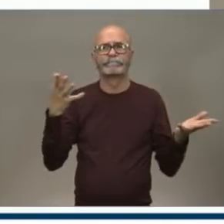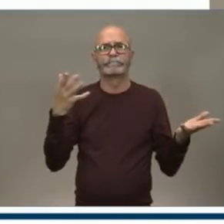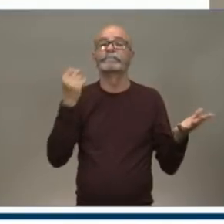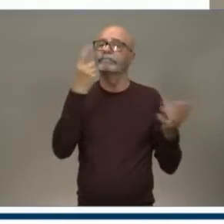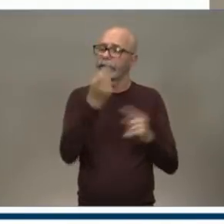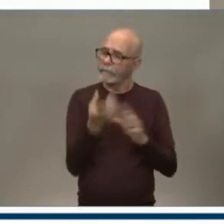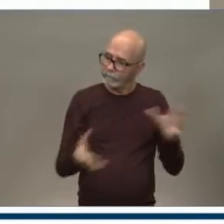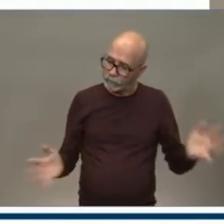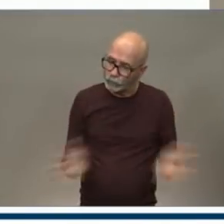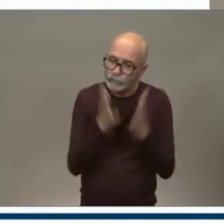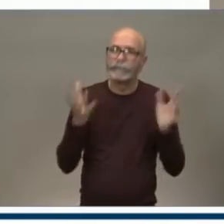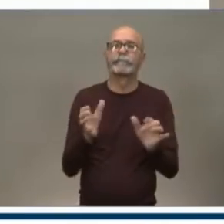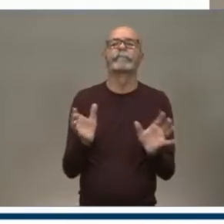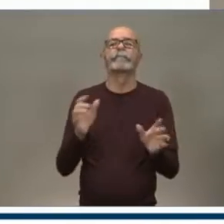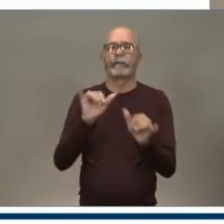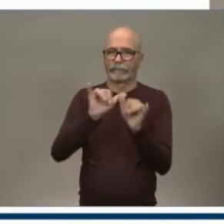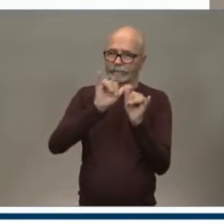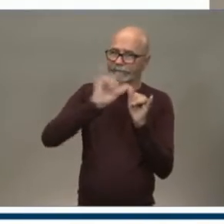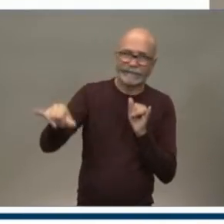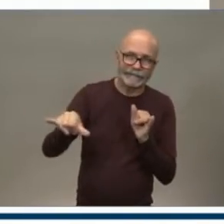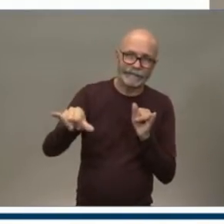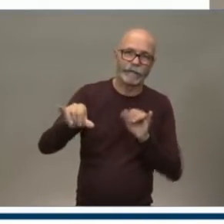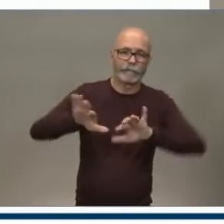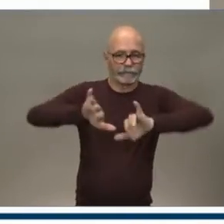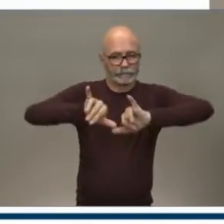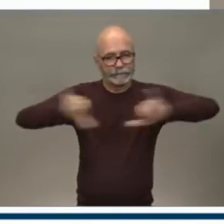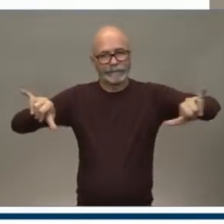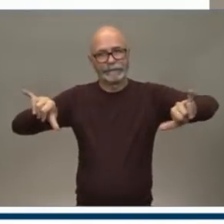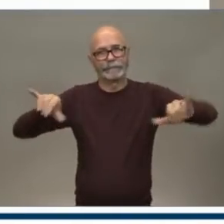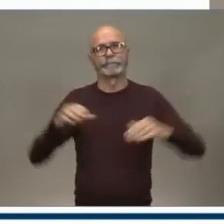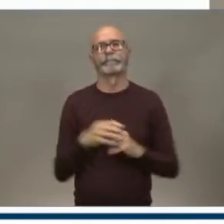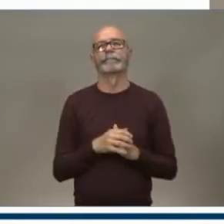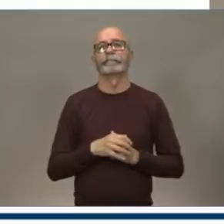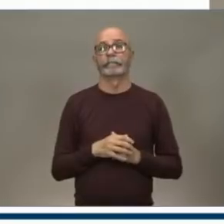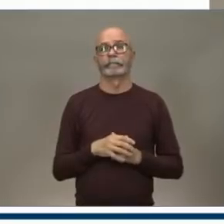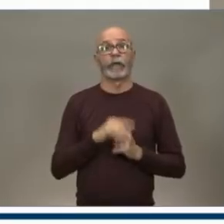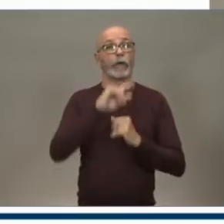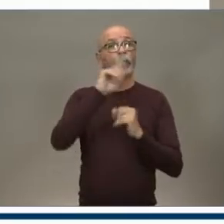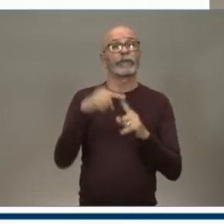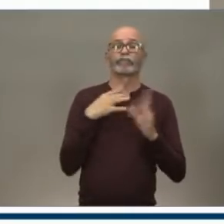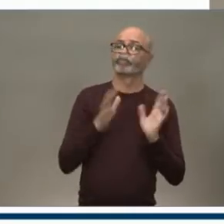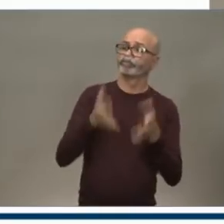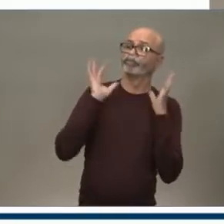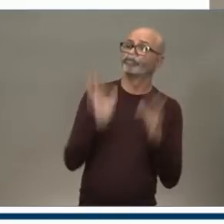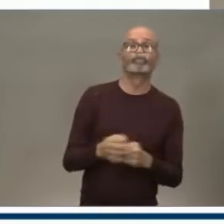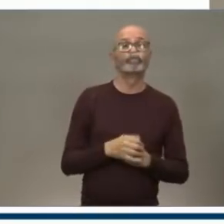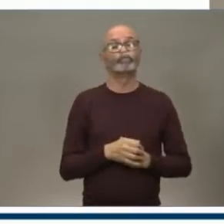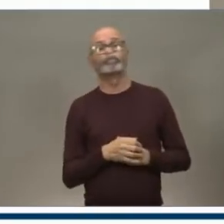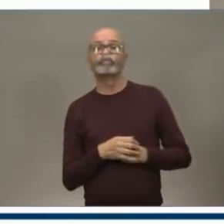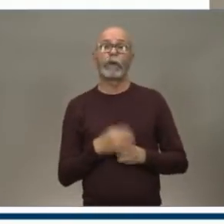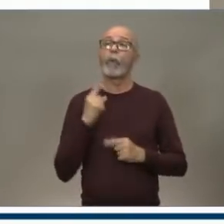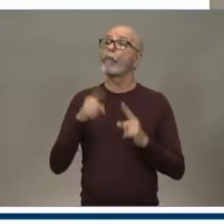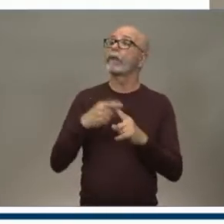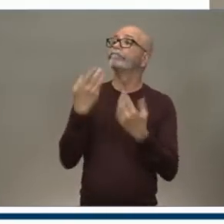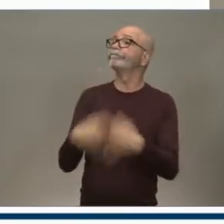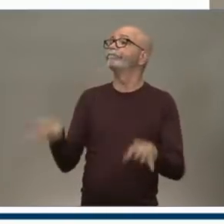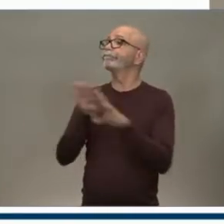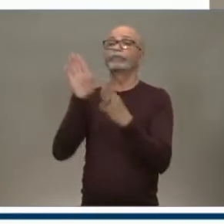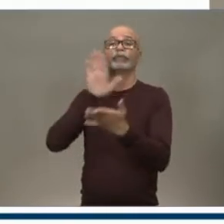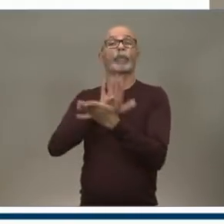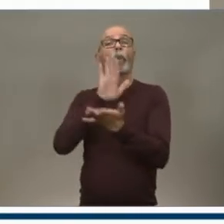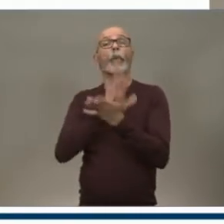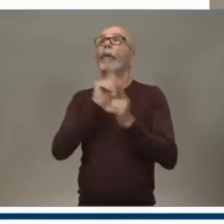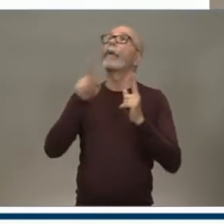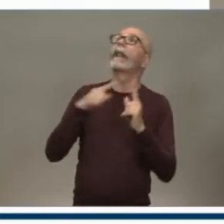we would go in that direction, it depends, as I've said previously, depends very much on the context